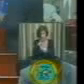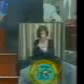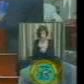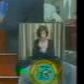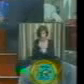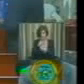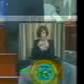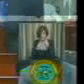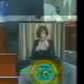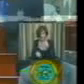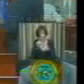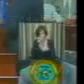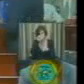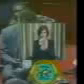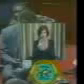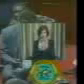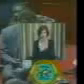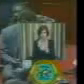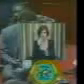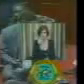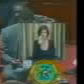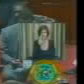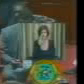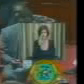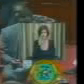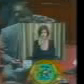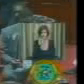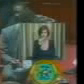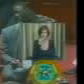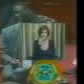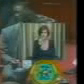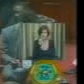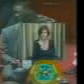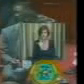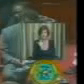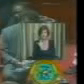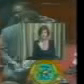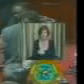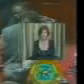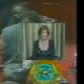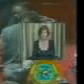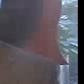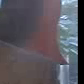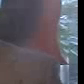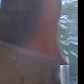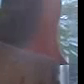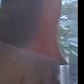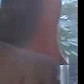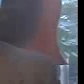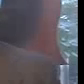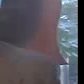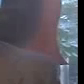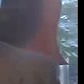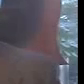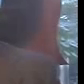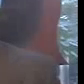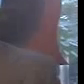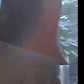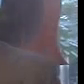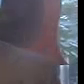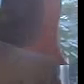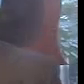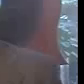themselves. We need each other. In St. Thomas, Lee Carl for News Channel 8. Stay with us on News Channel 8. We have